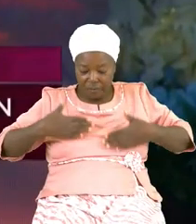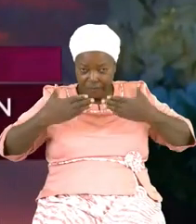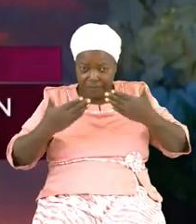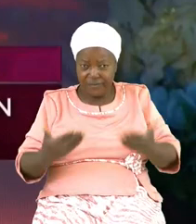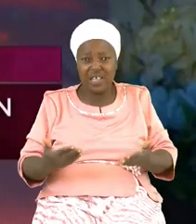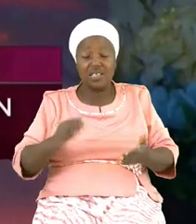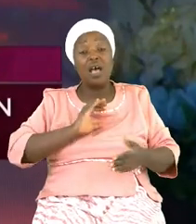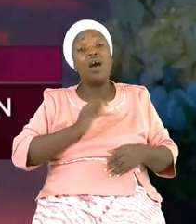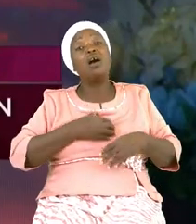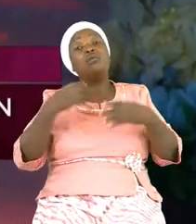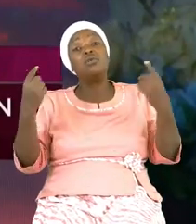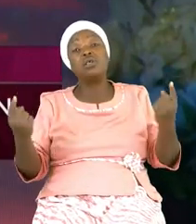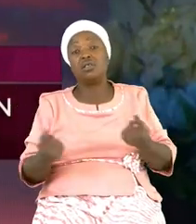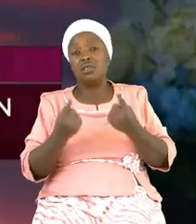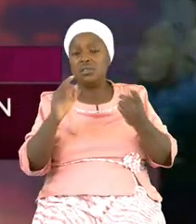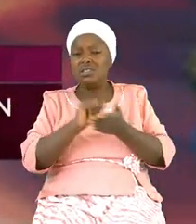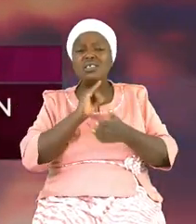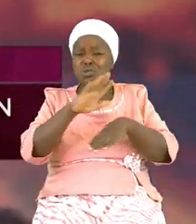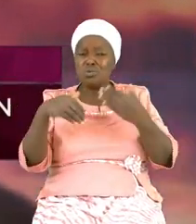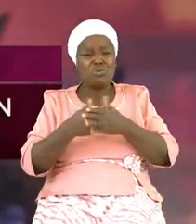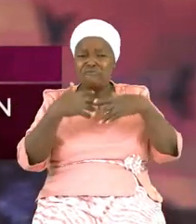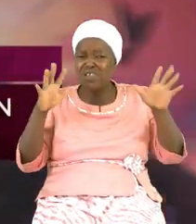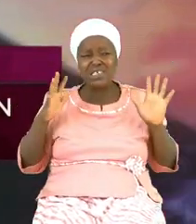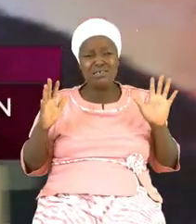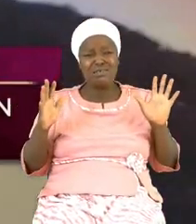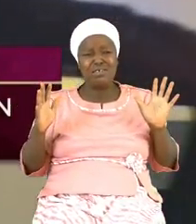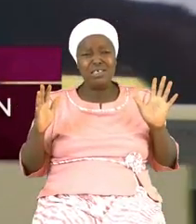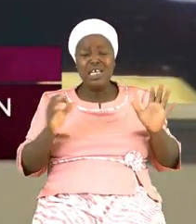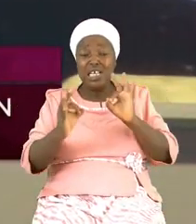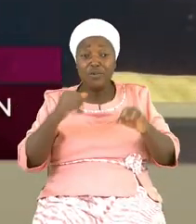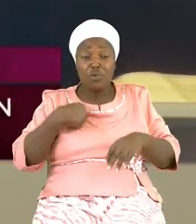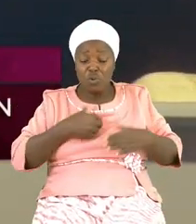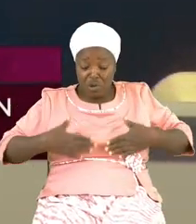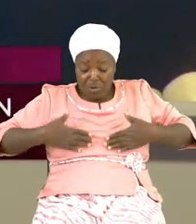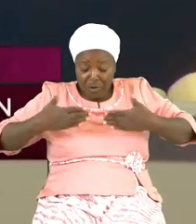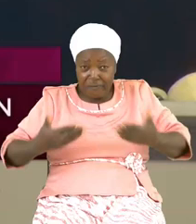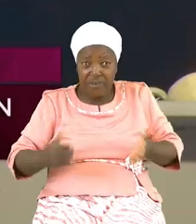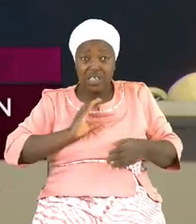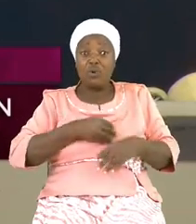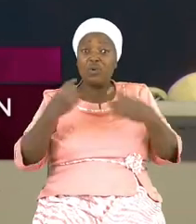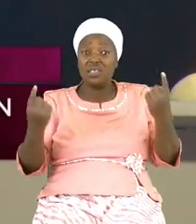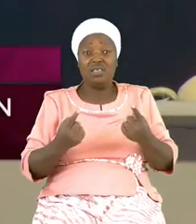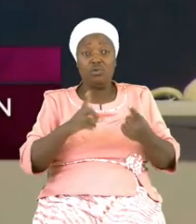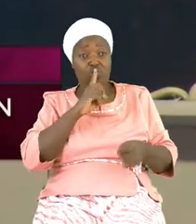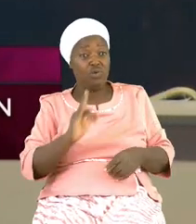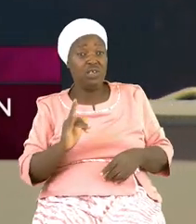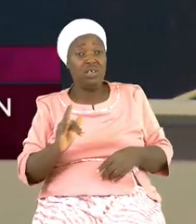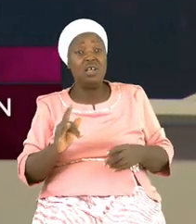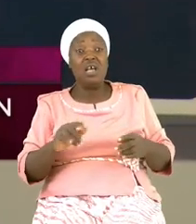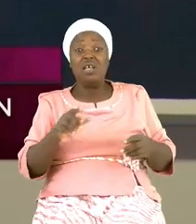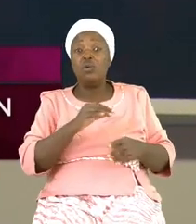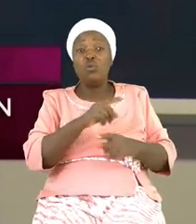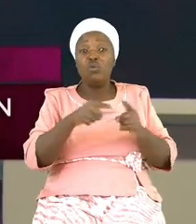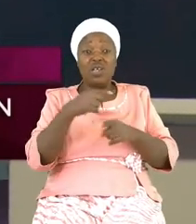our sins. That's all. If we confess our sins. Actually, when it says if we confess